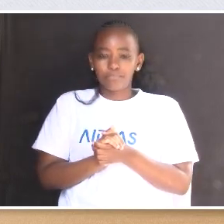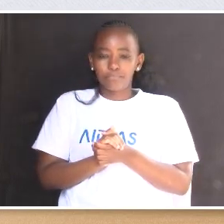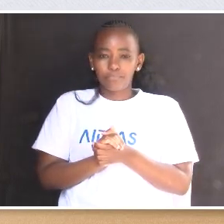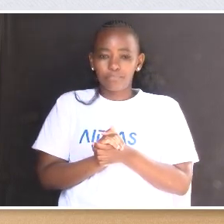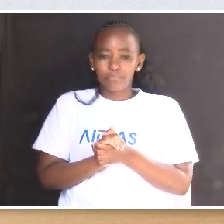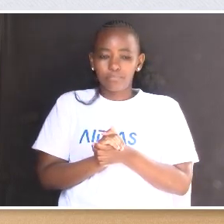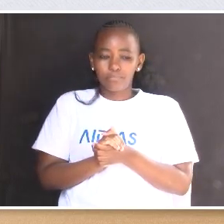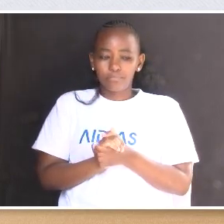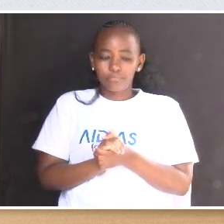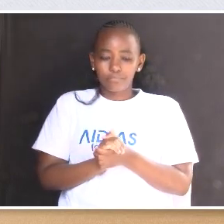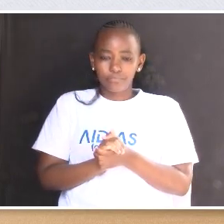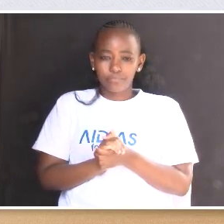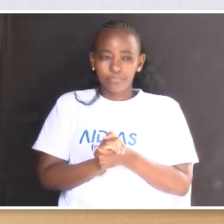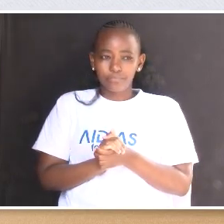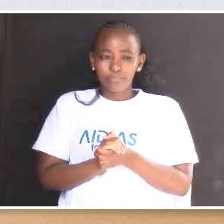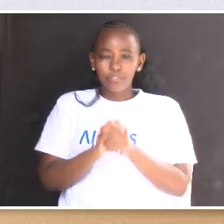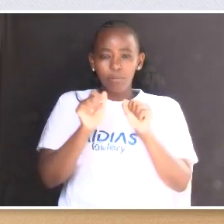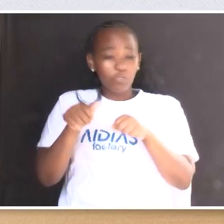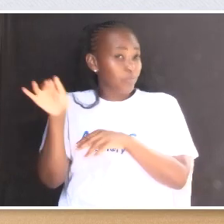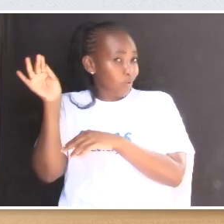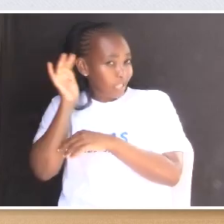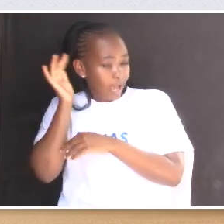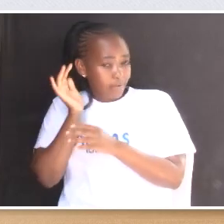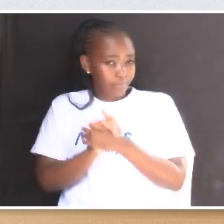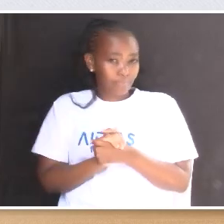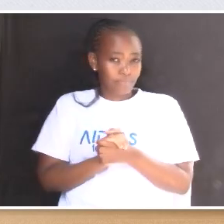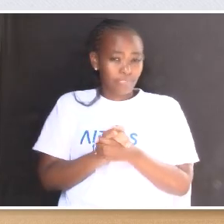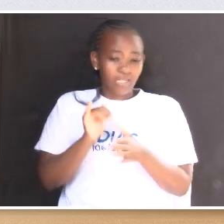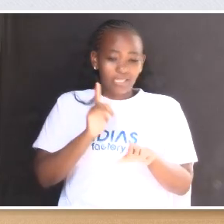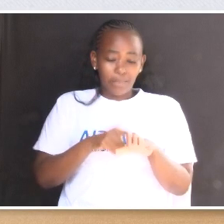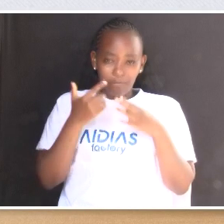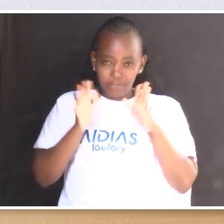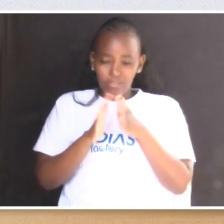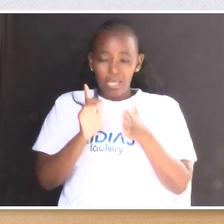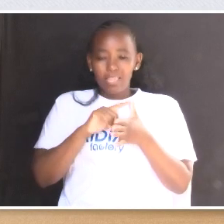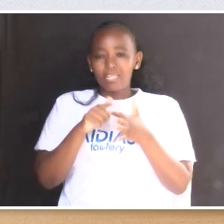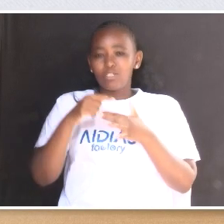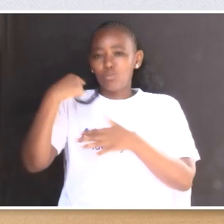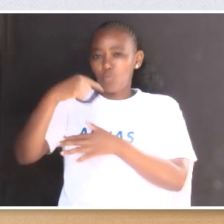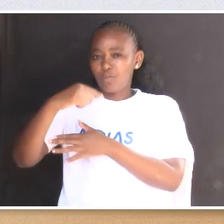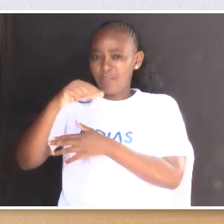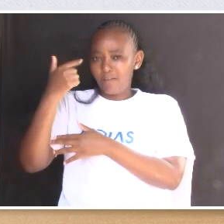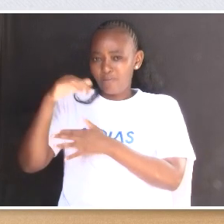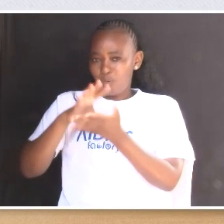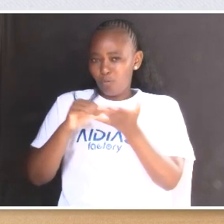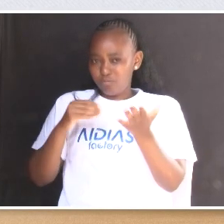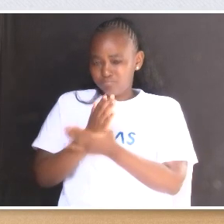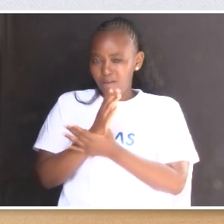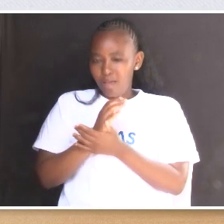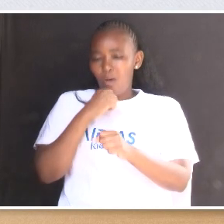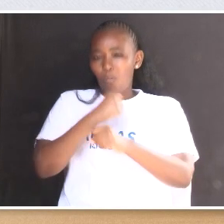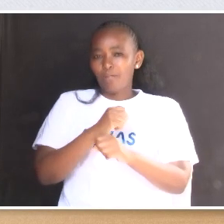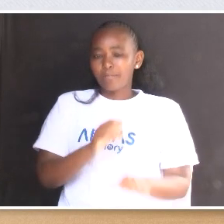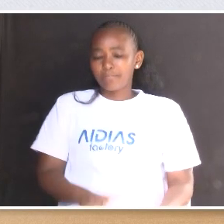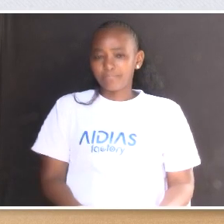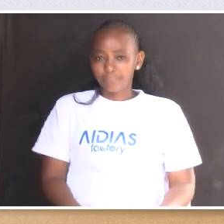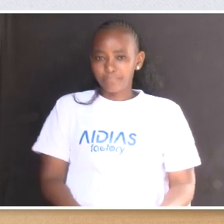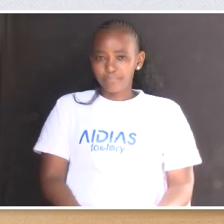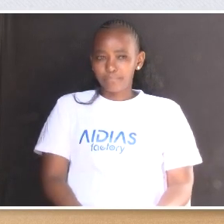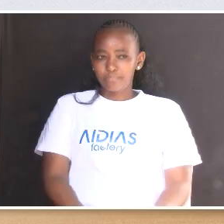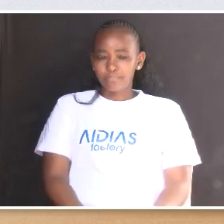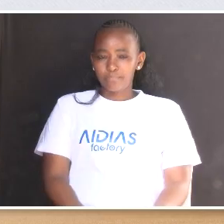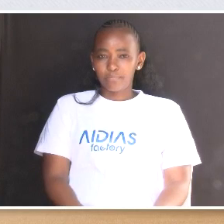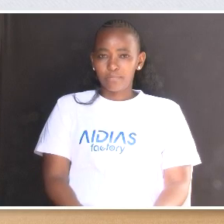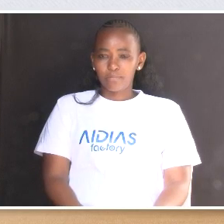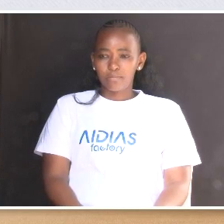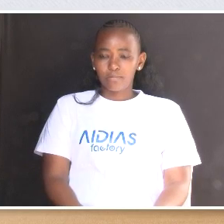writing, like a music, you can hear it. So once that is done, then it qualifies for copyright work.